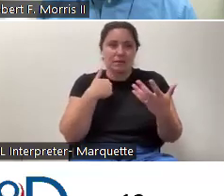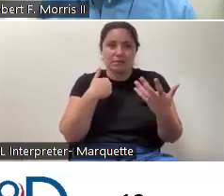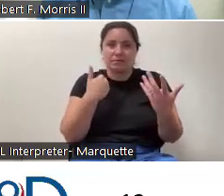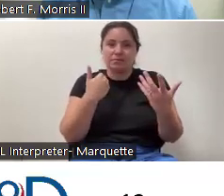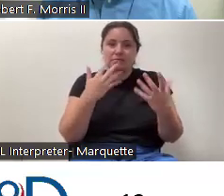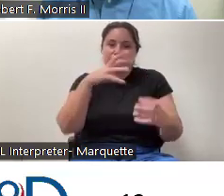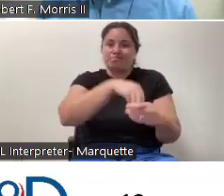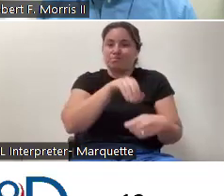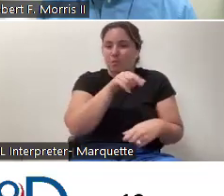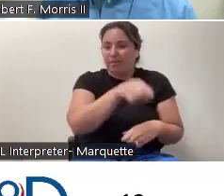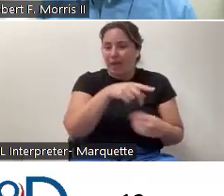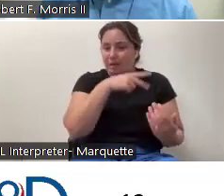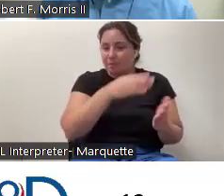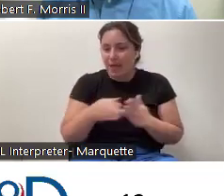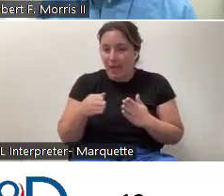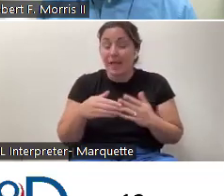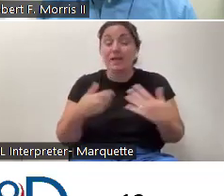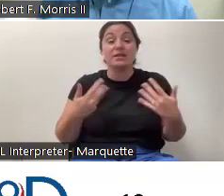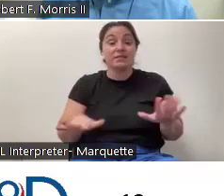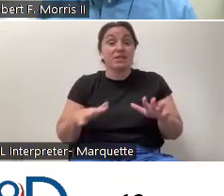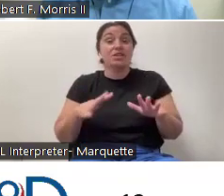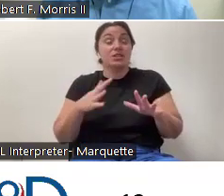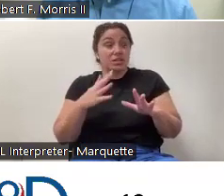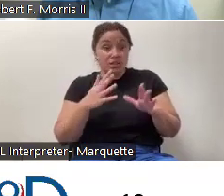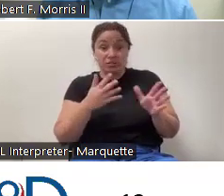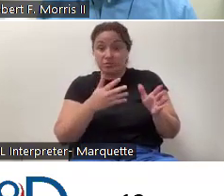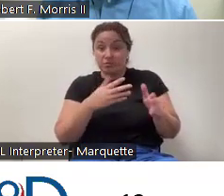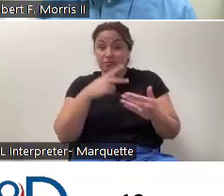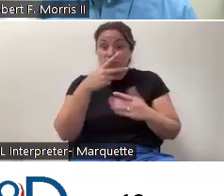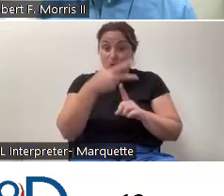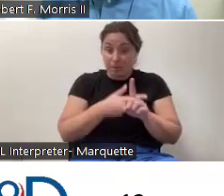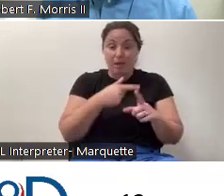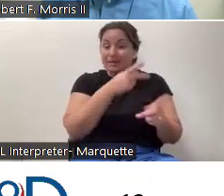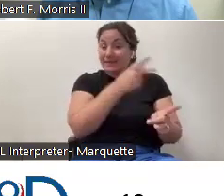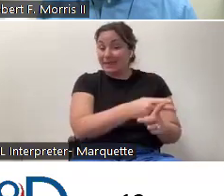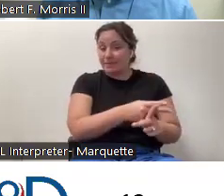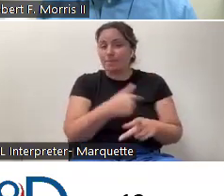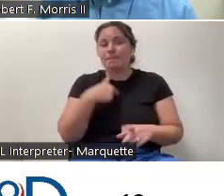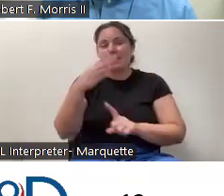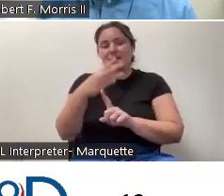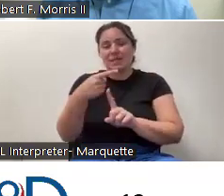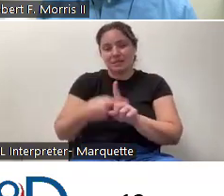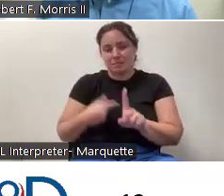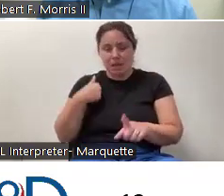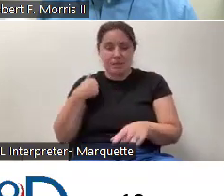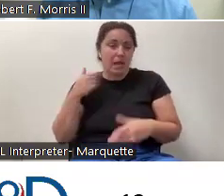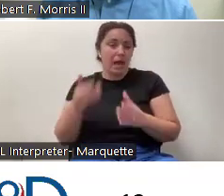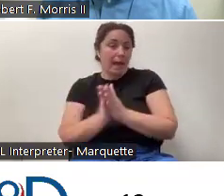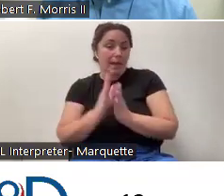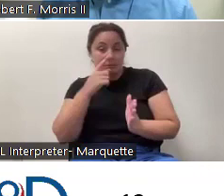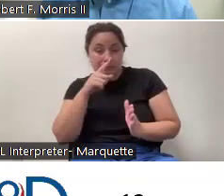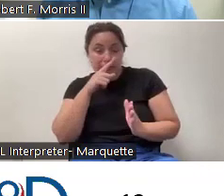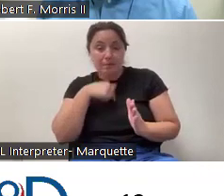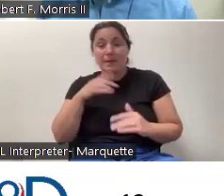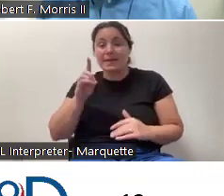the job seeker gets to keep the Chromebook. About 6 months ago, I asked if I could be a digital navigator so that I could work with